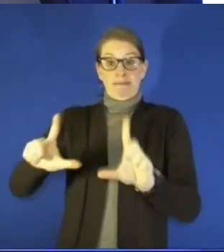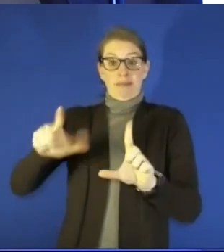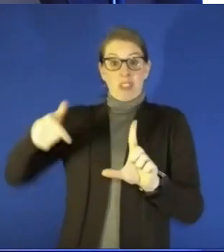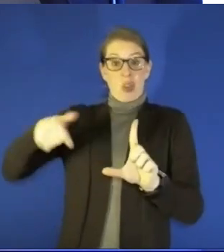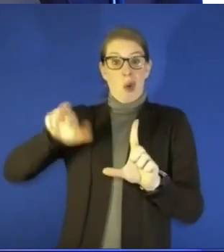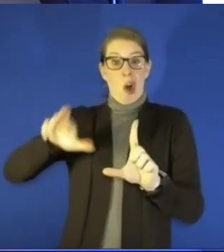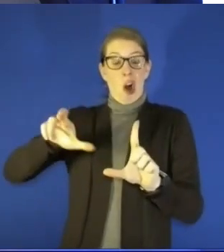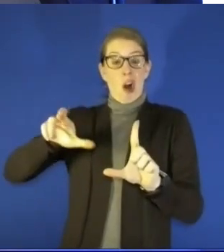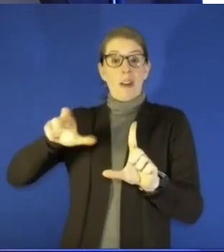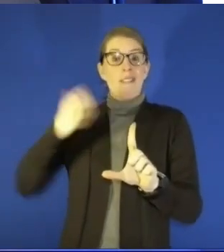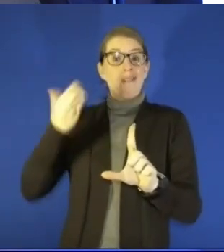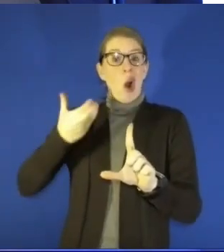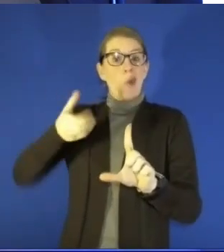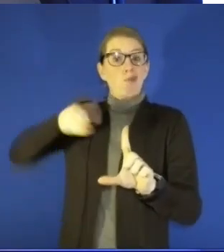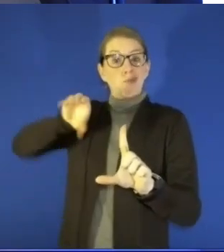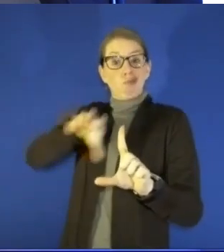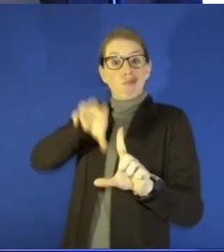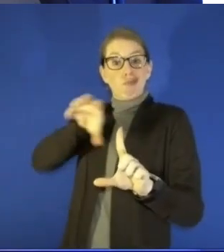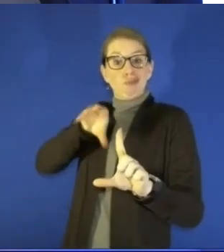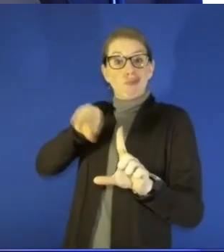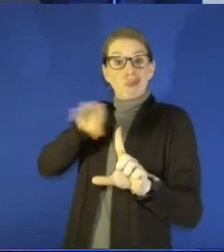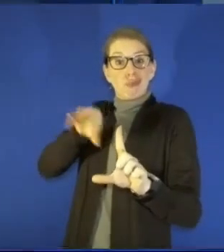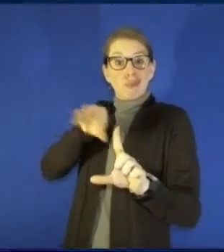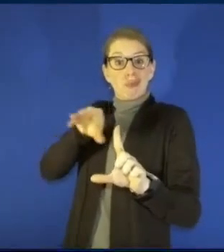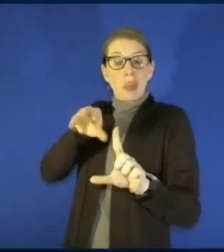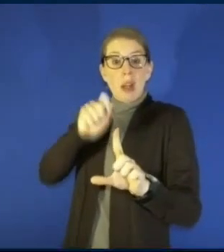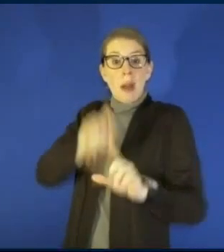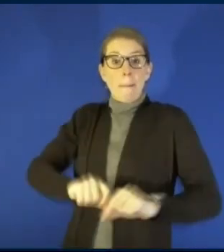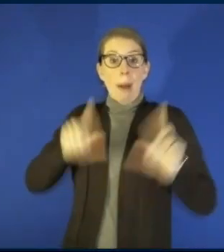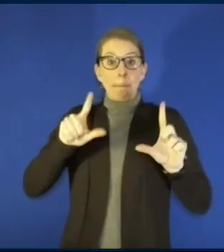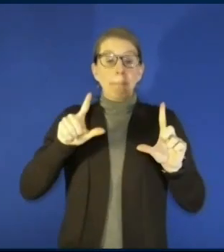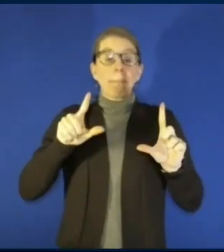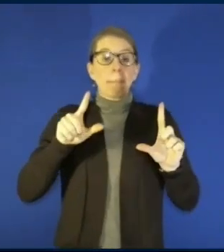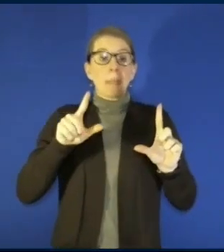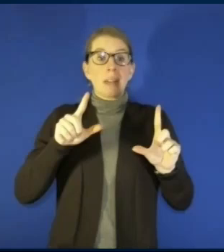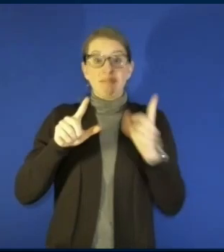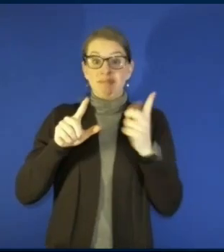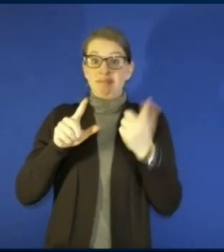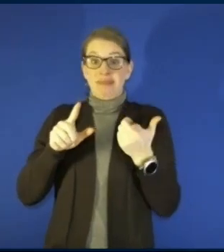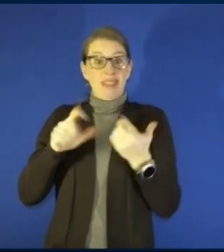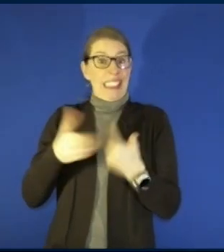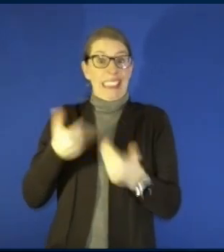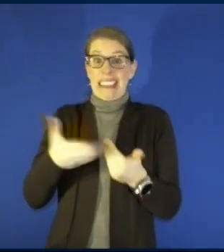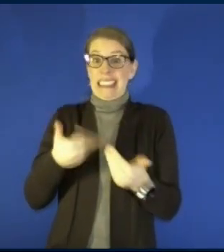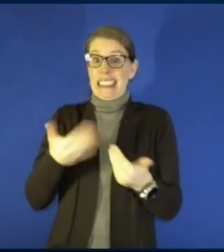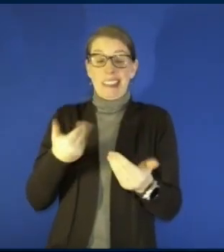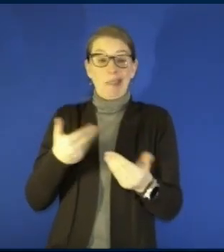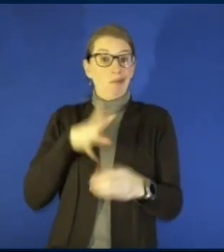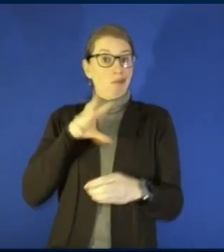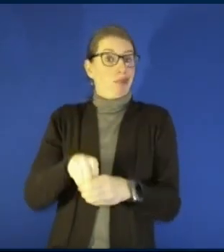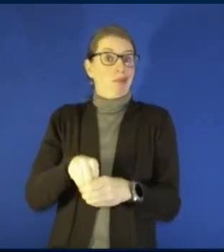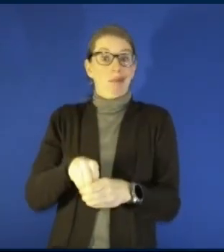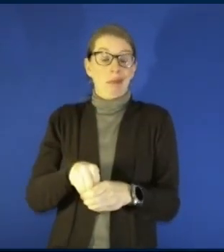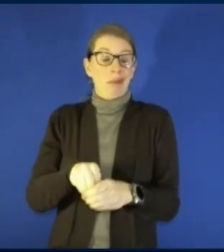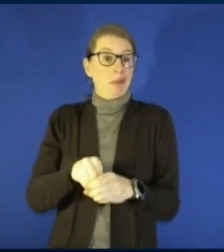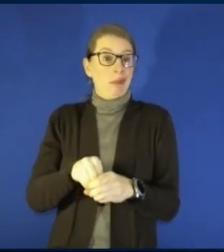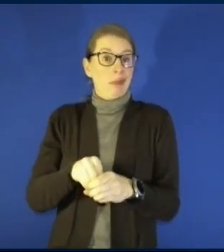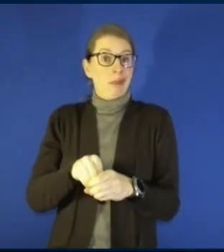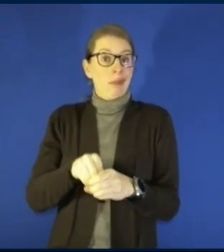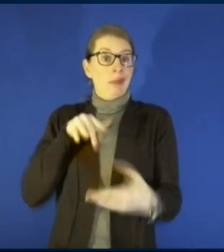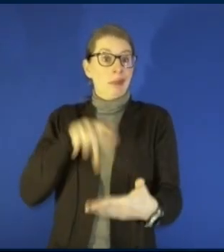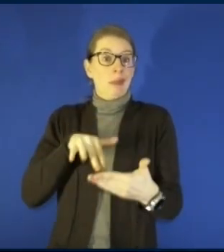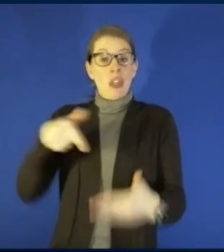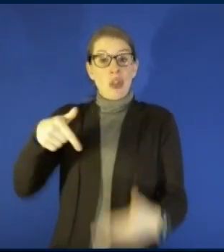right over it with your camera and it will pop up, and that's how you enroll. It's that easy, right, Dr. Castro? That's right. You can either use the QR code